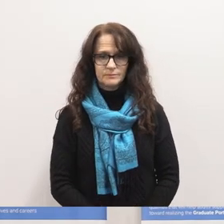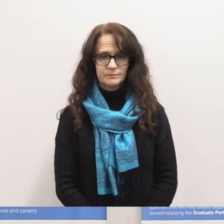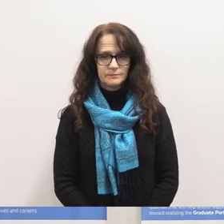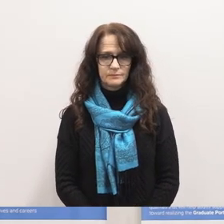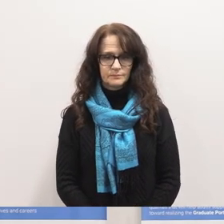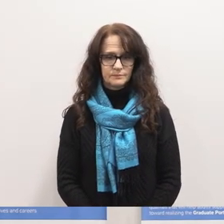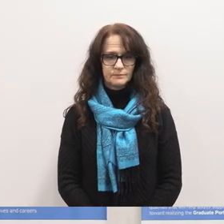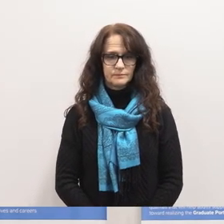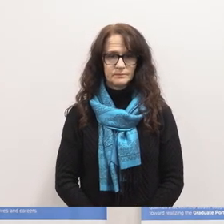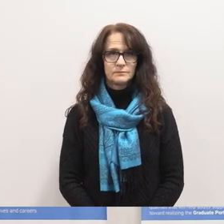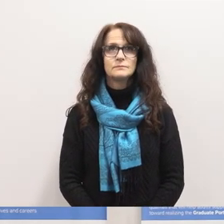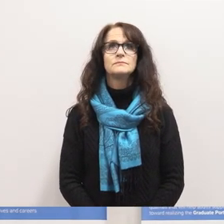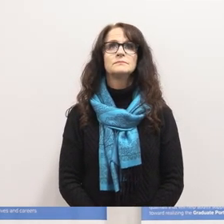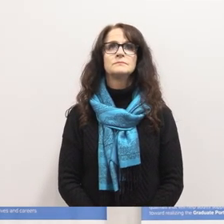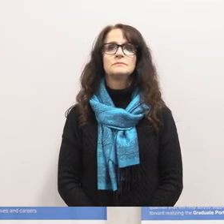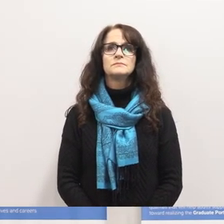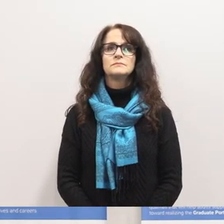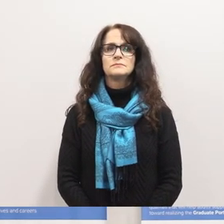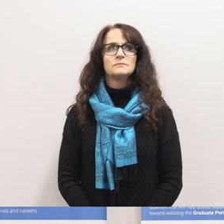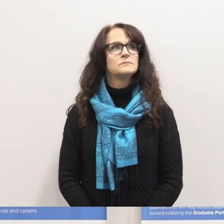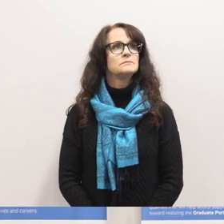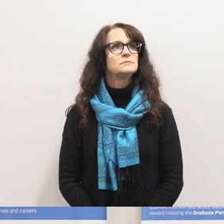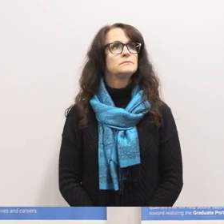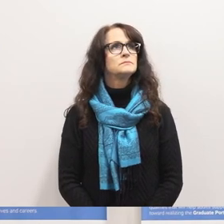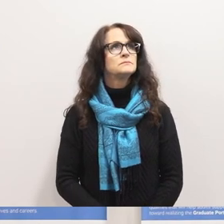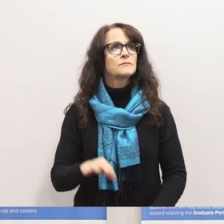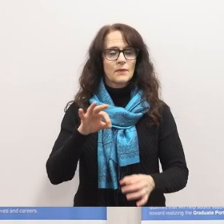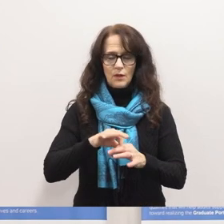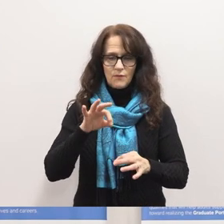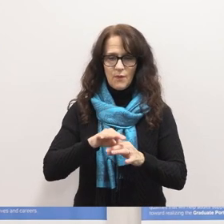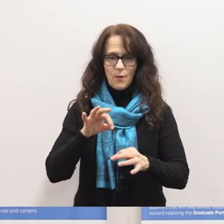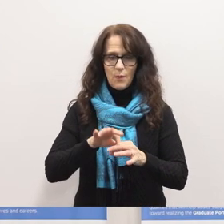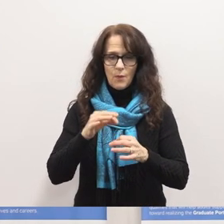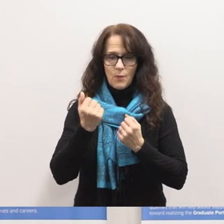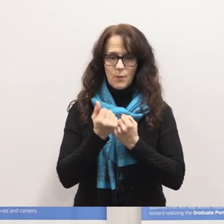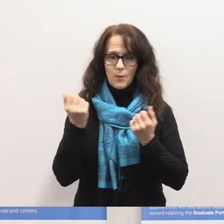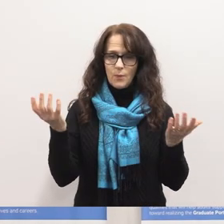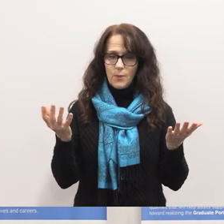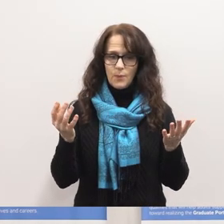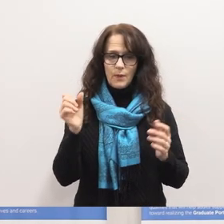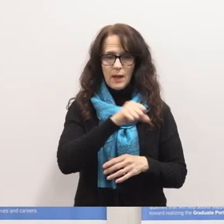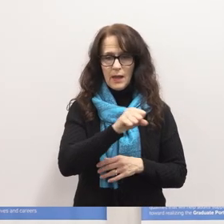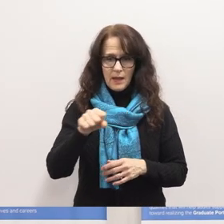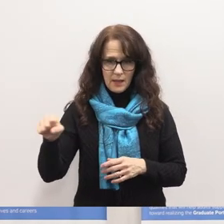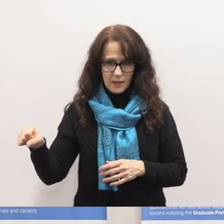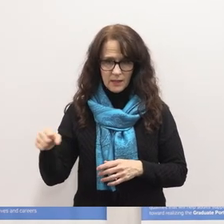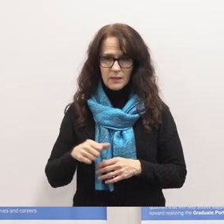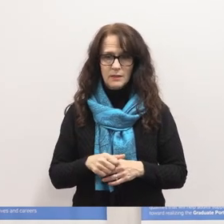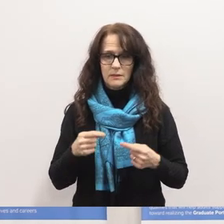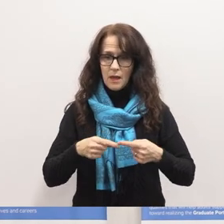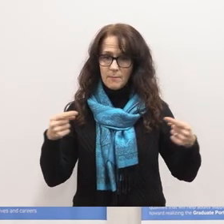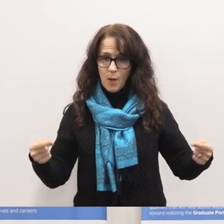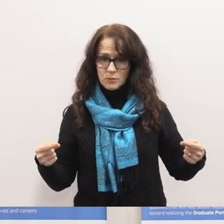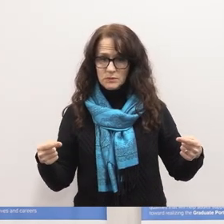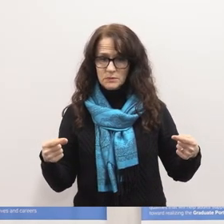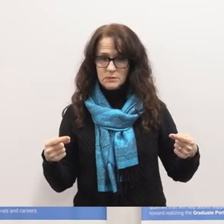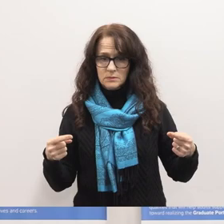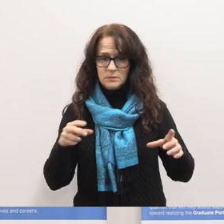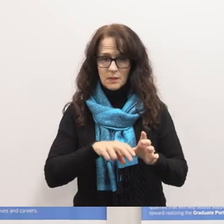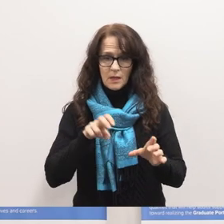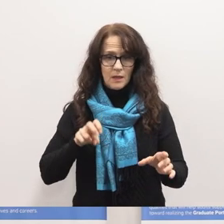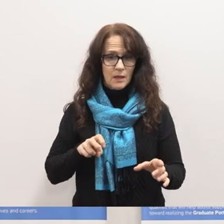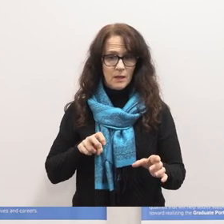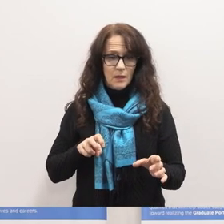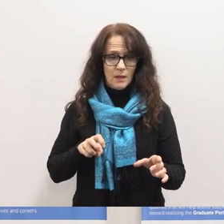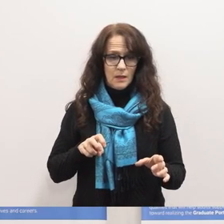And we'll take a vote. All in favor? Aye. Aye. Any opposed? Any